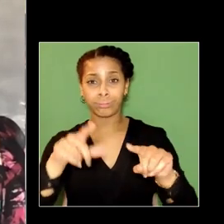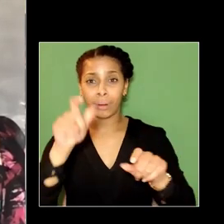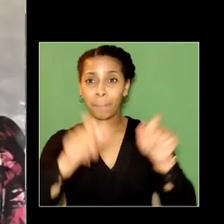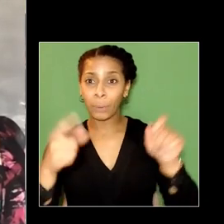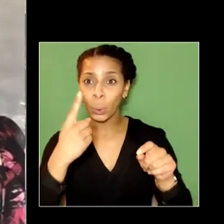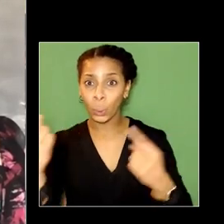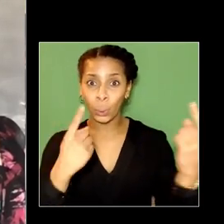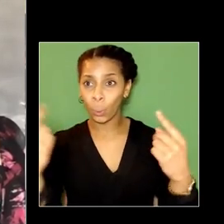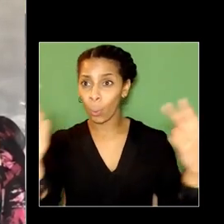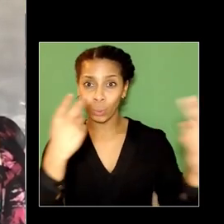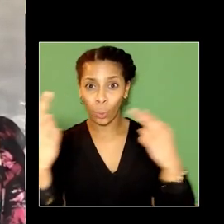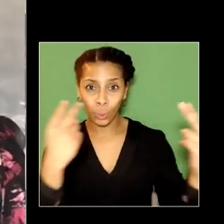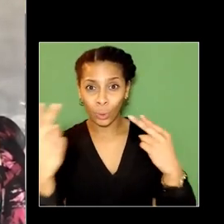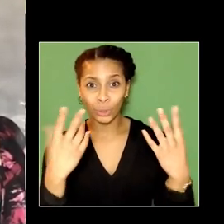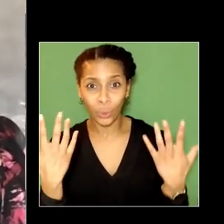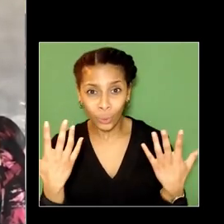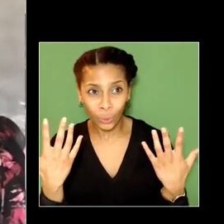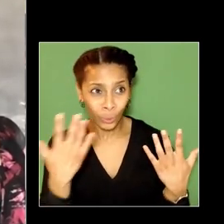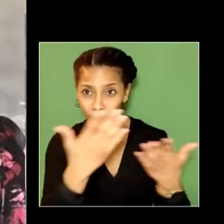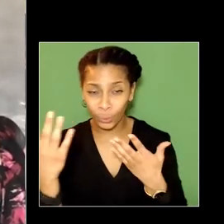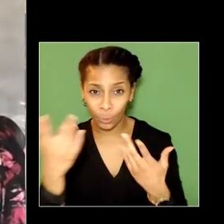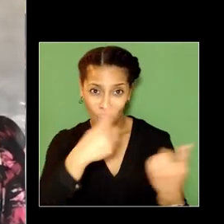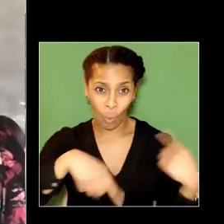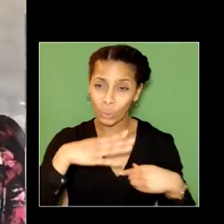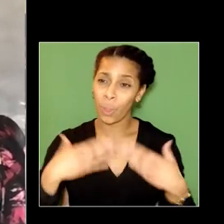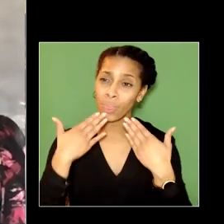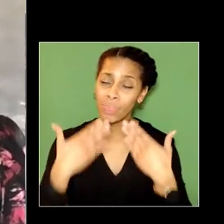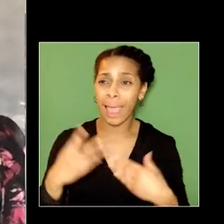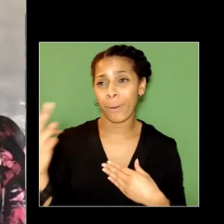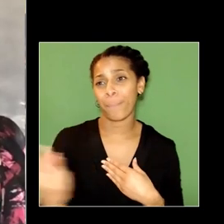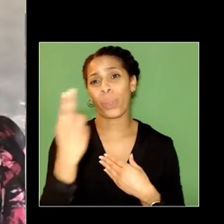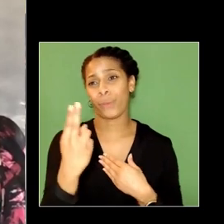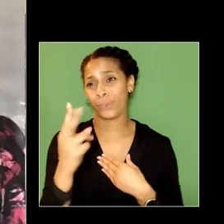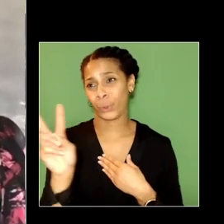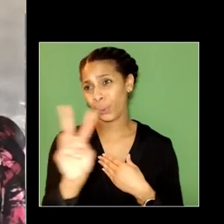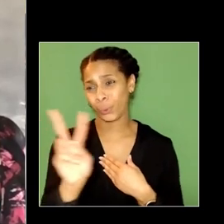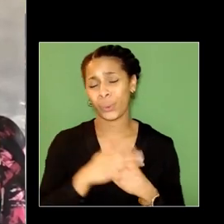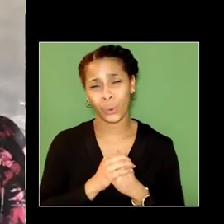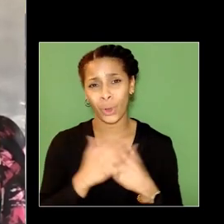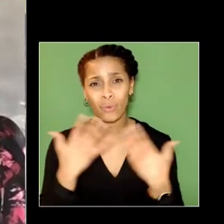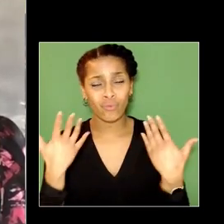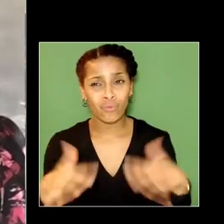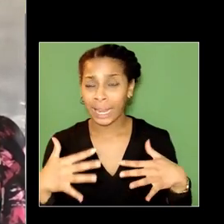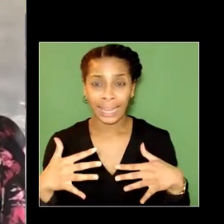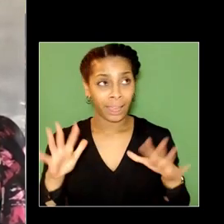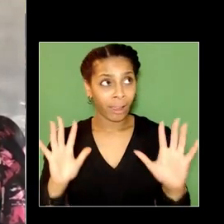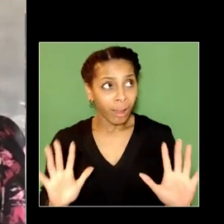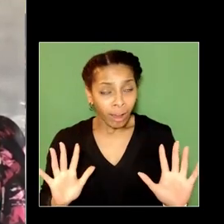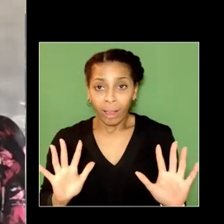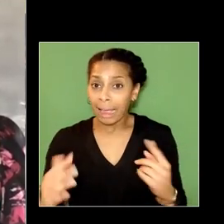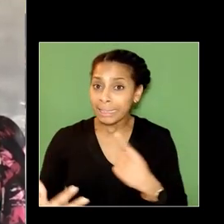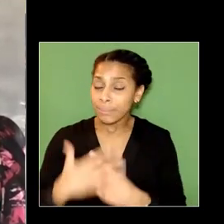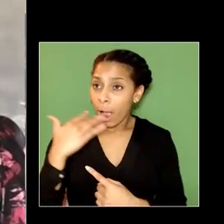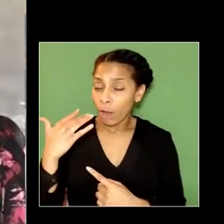two. It's been completely inspiring and really very emotional to listen to you